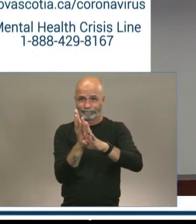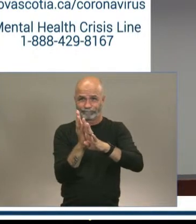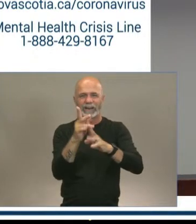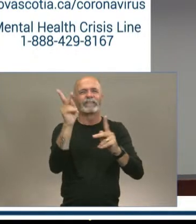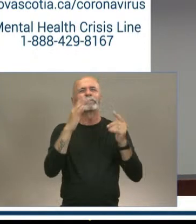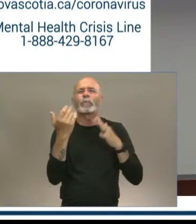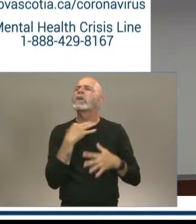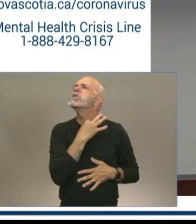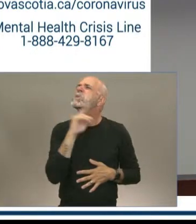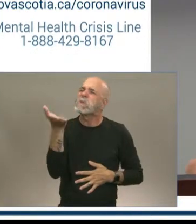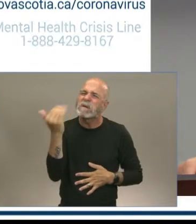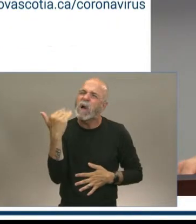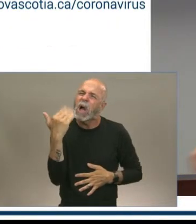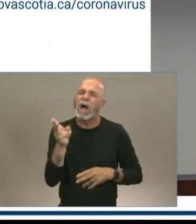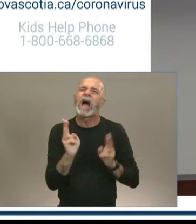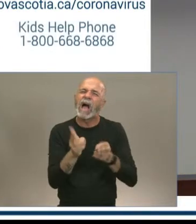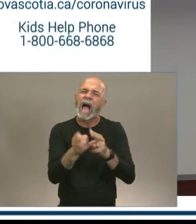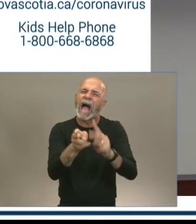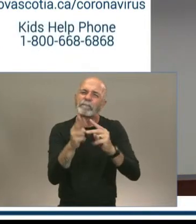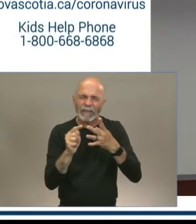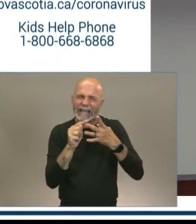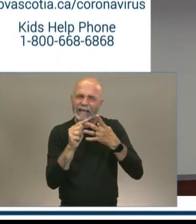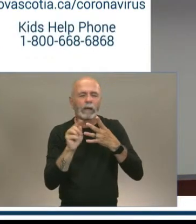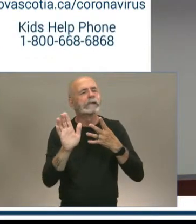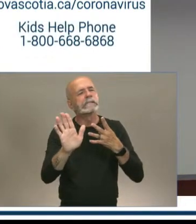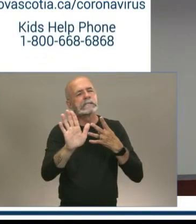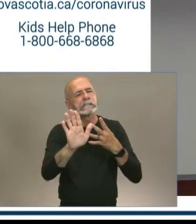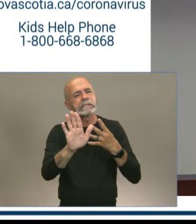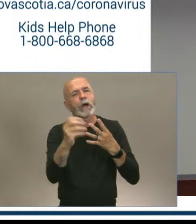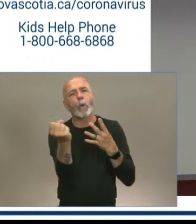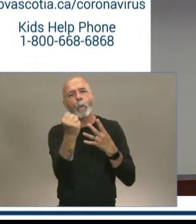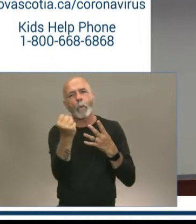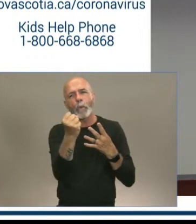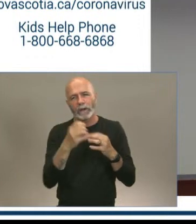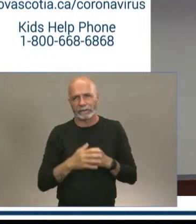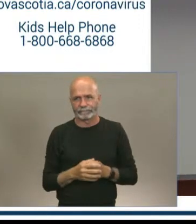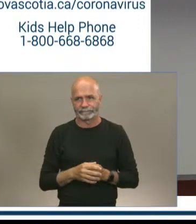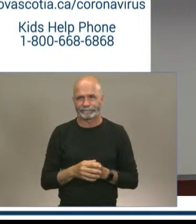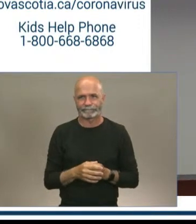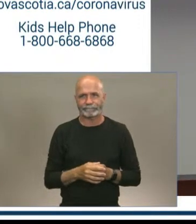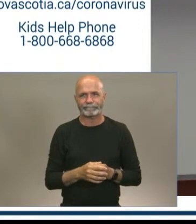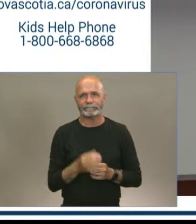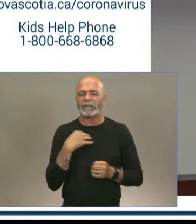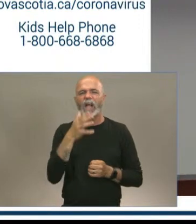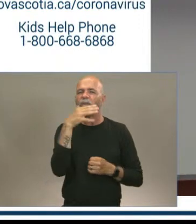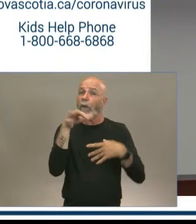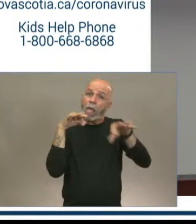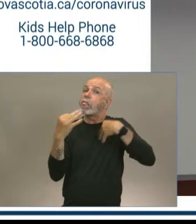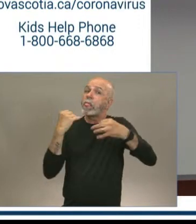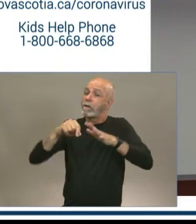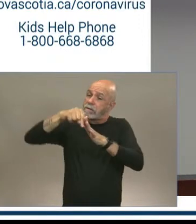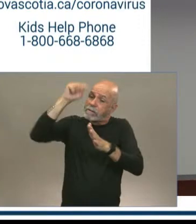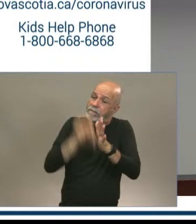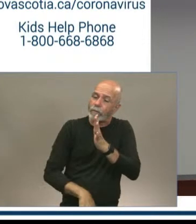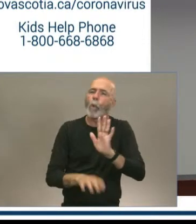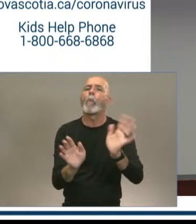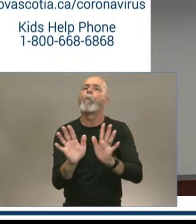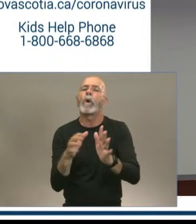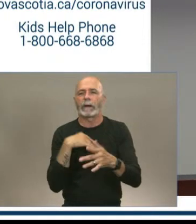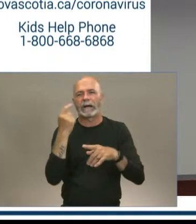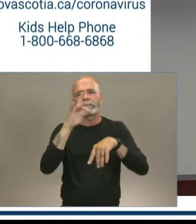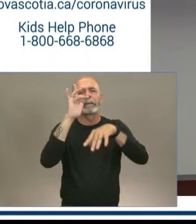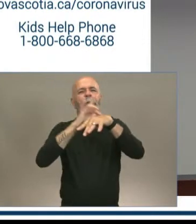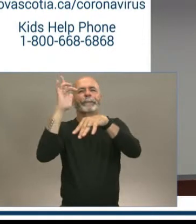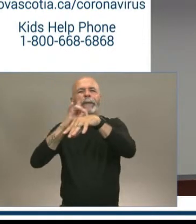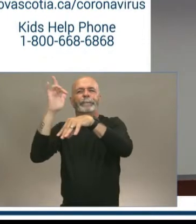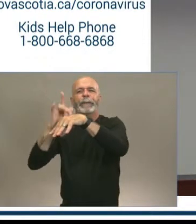cautious approach has kept us safe so far. I won't go into all the details about all the differences between phase 2 and